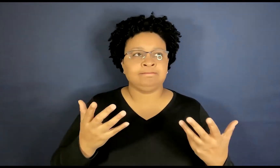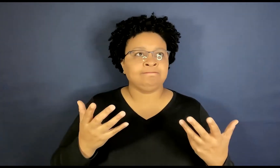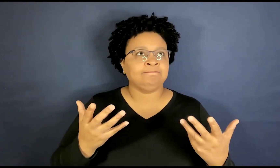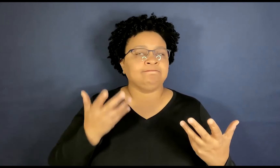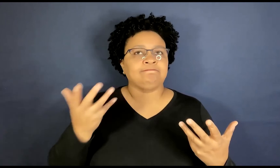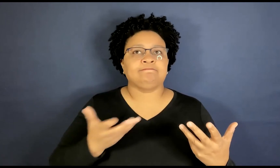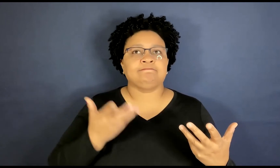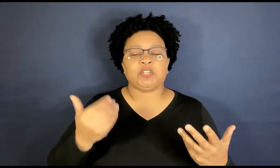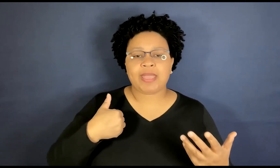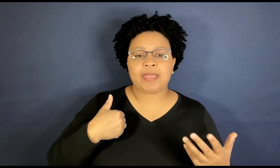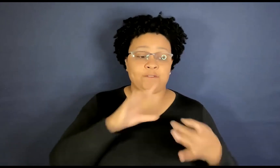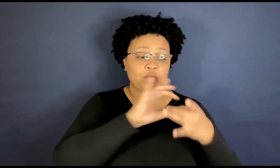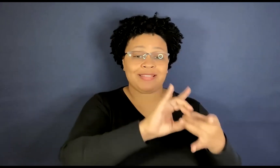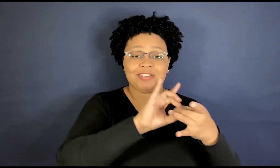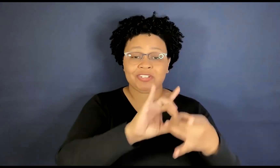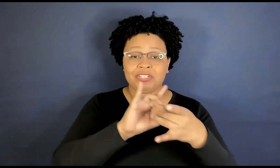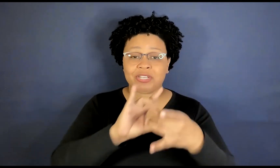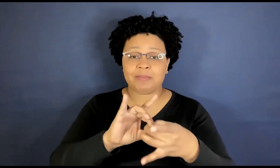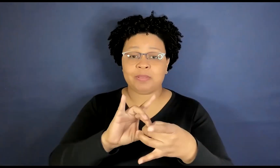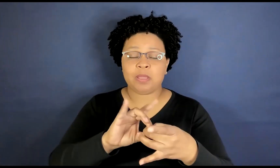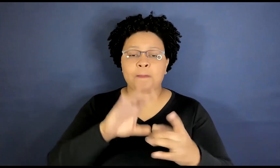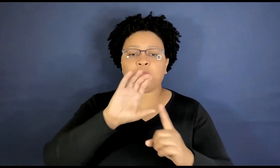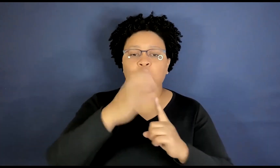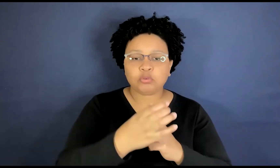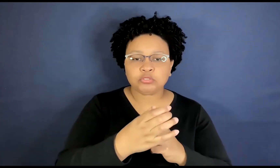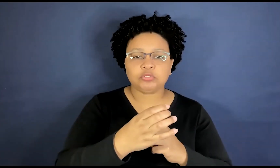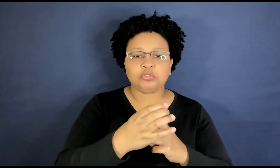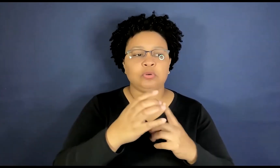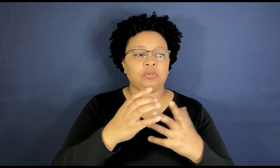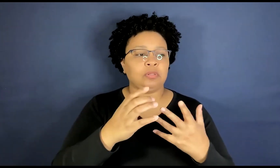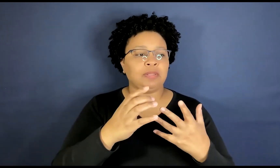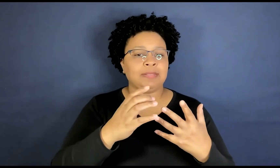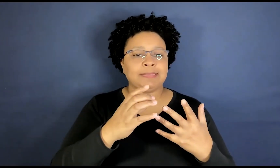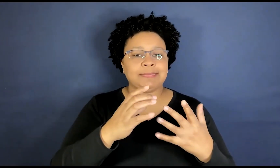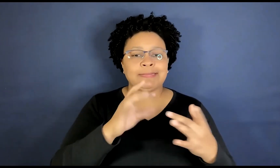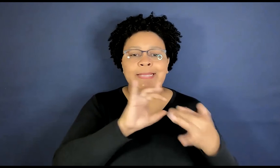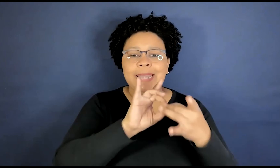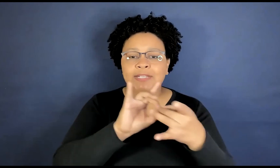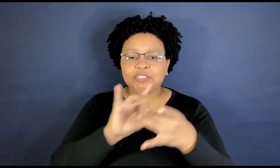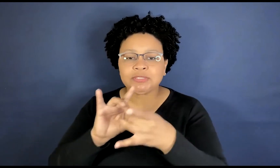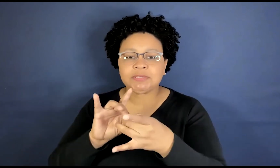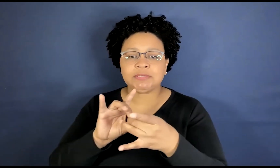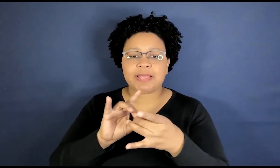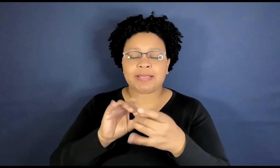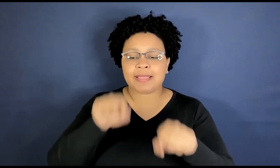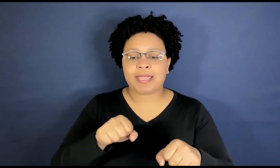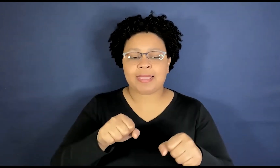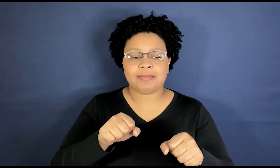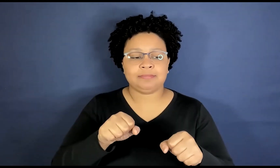only relationship, but cultural brokers, right? So people within your community that you have